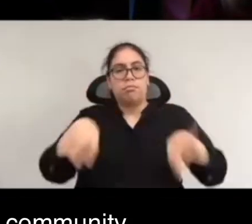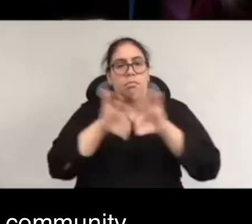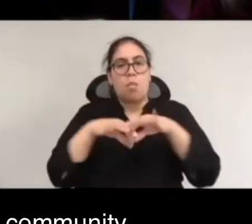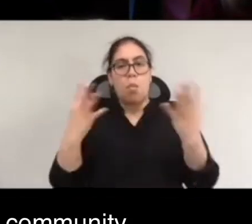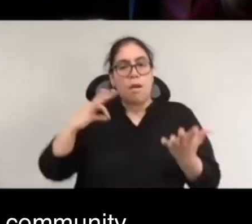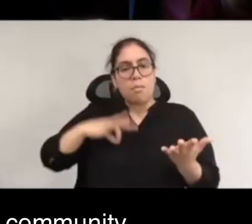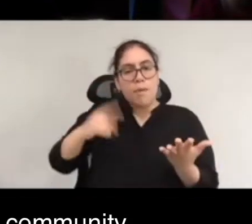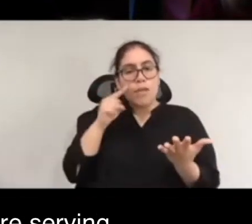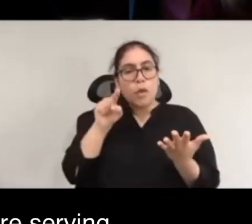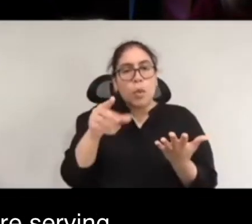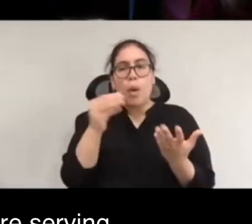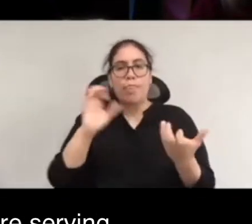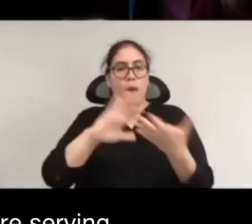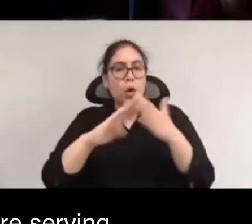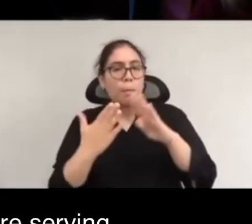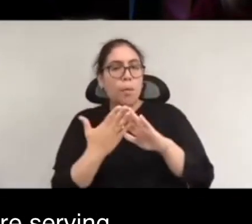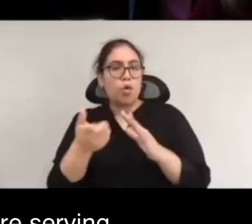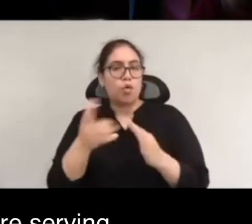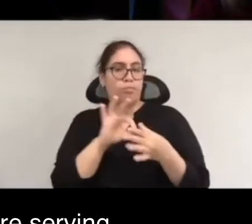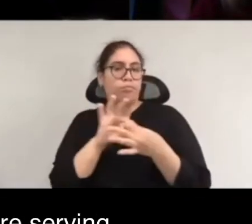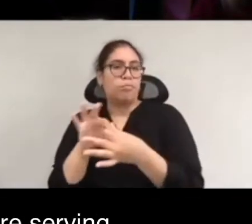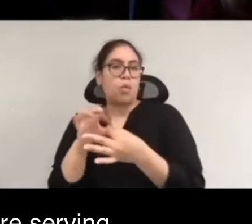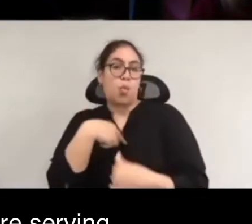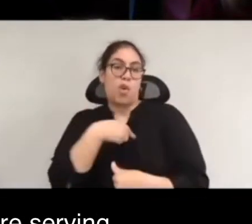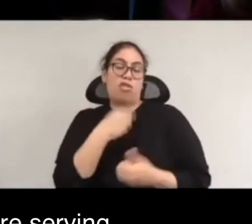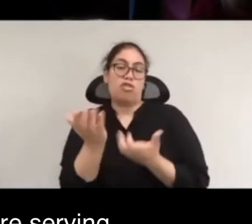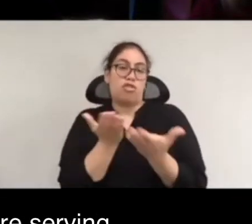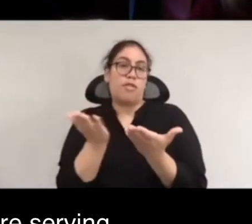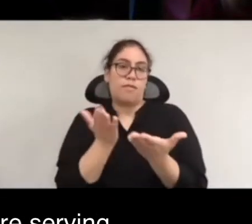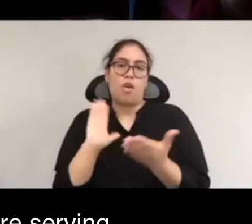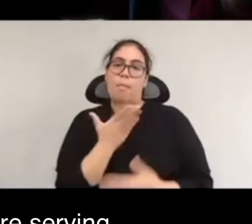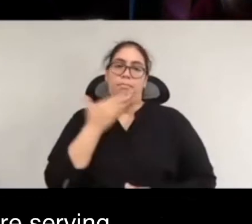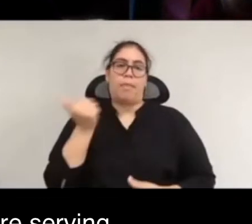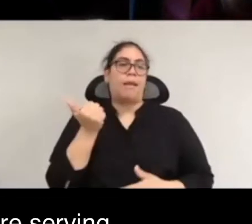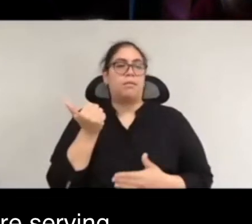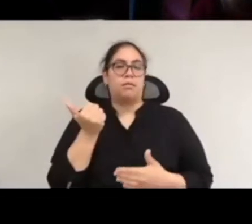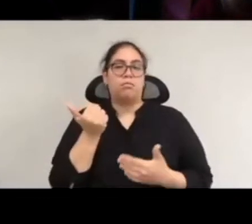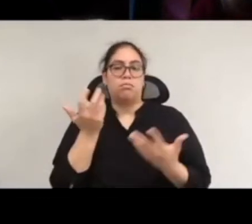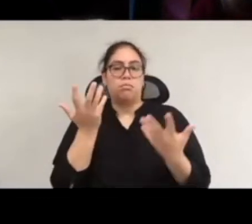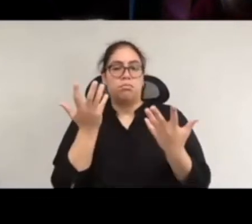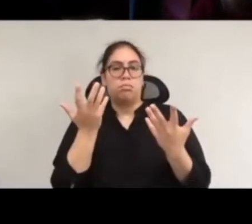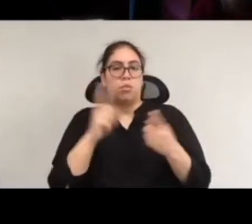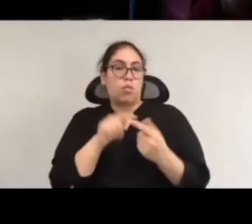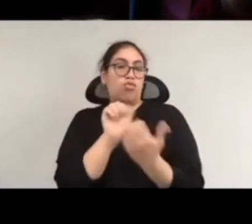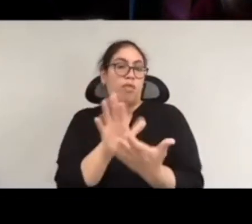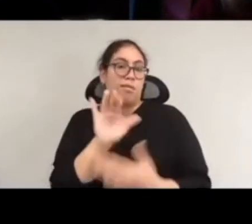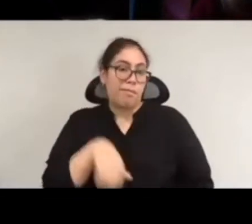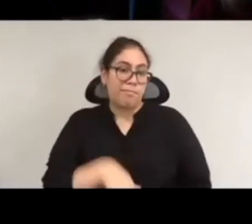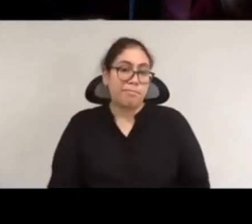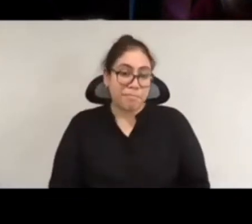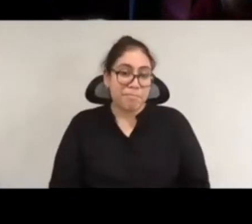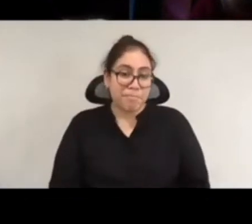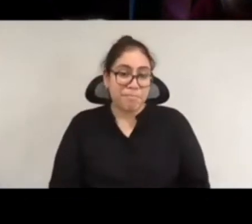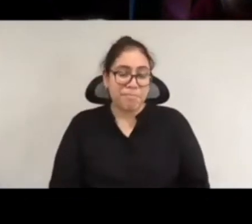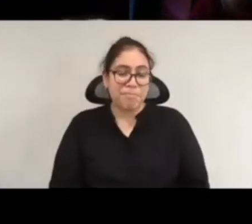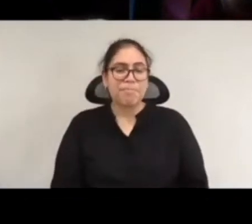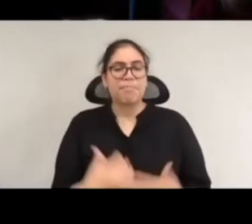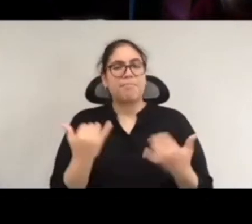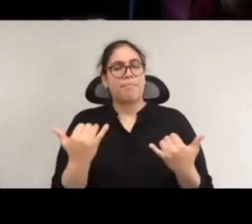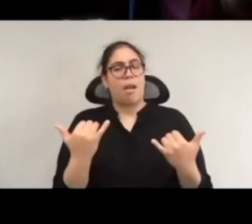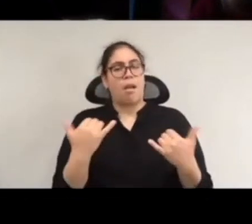he associates with and that we are serving our very best to address. I'd like to move